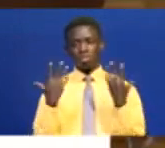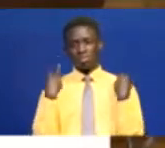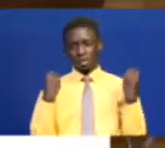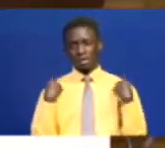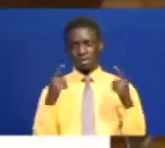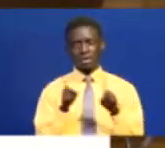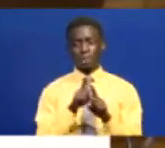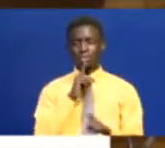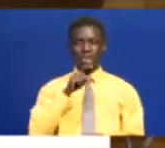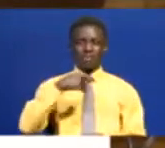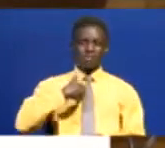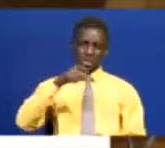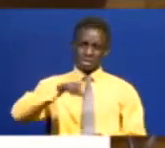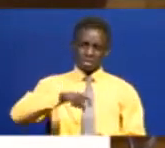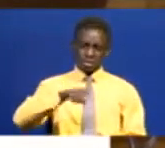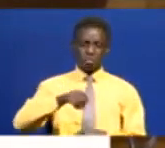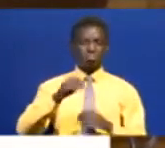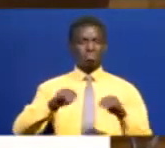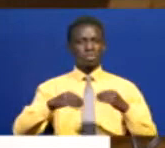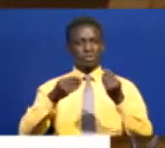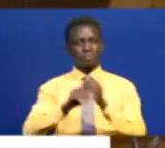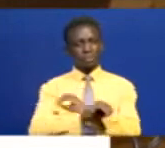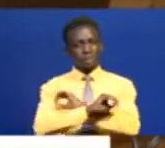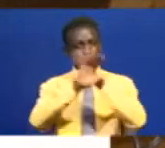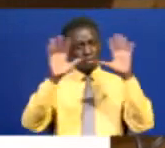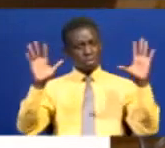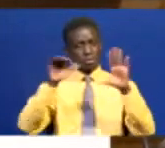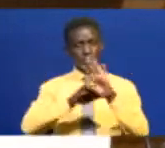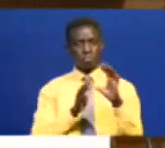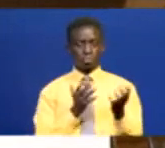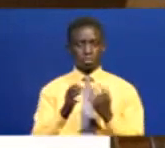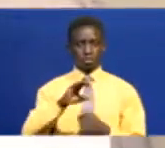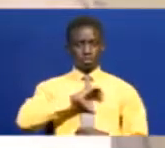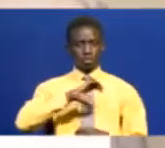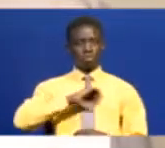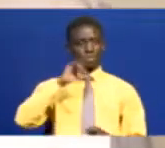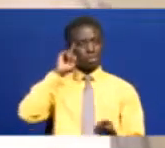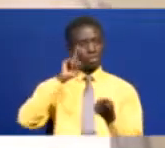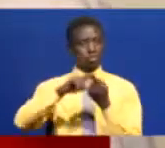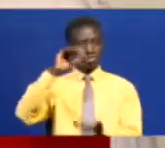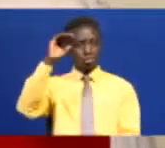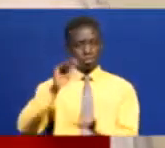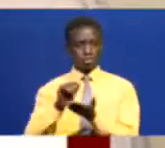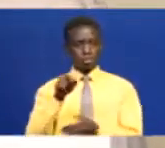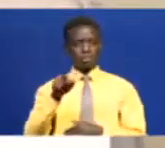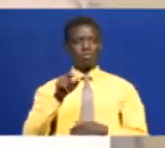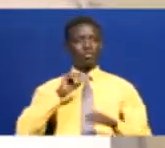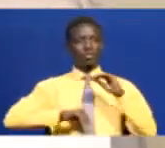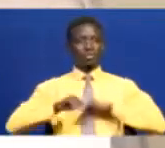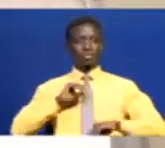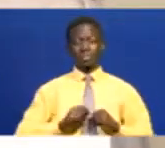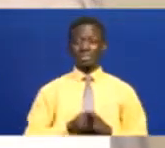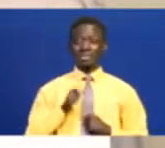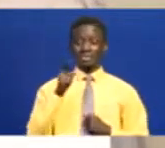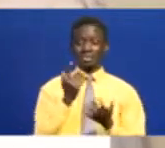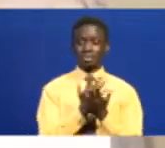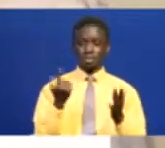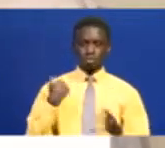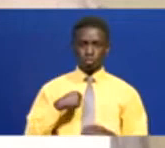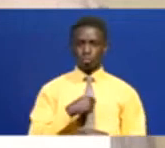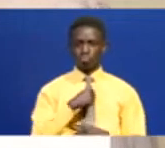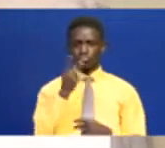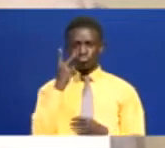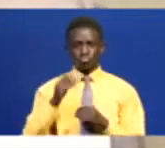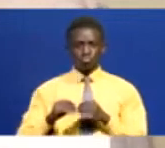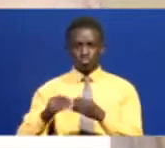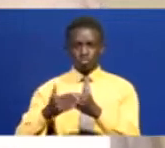enhance transparency and openness in business ownership to combat corruption. This is something that we're pushing through. We'll be looking forward to push